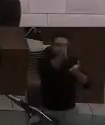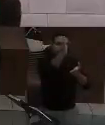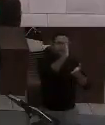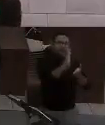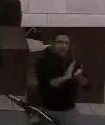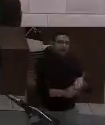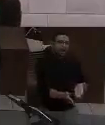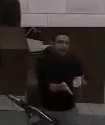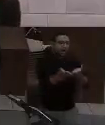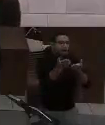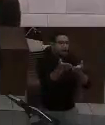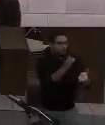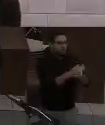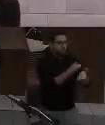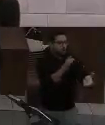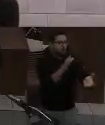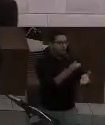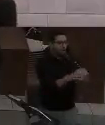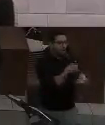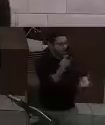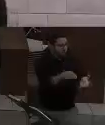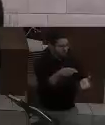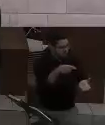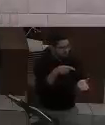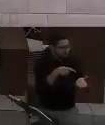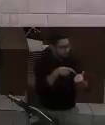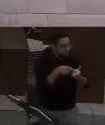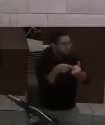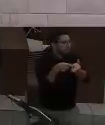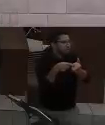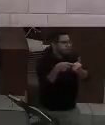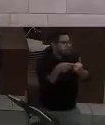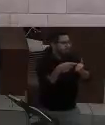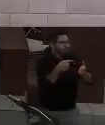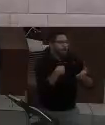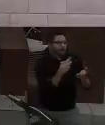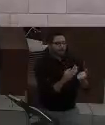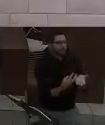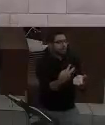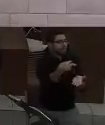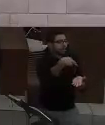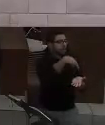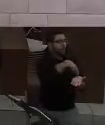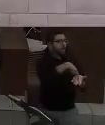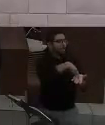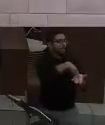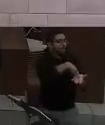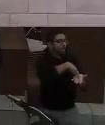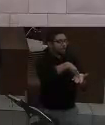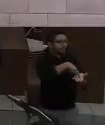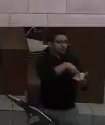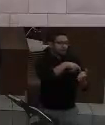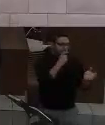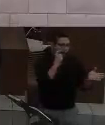all praise is due, I stand in awe of you.